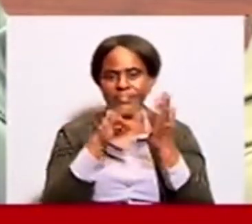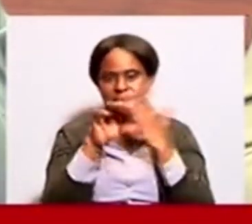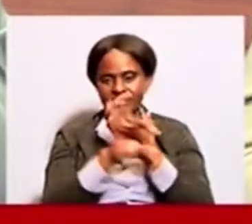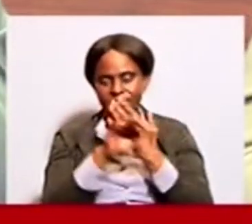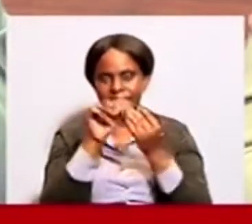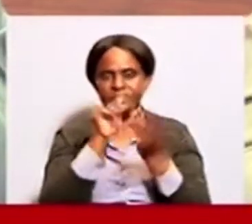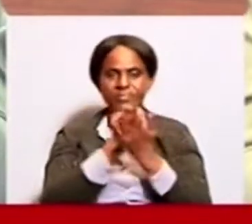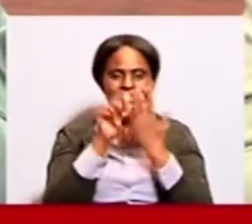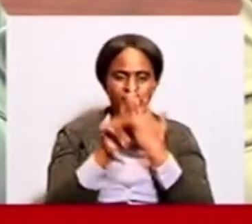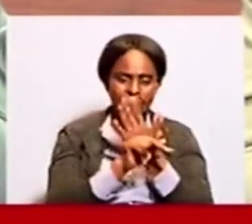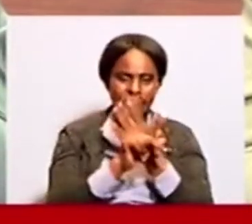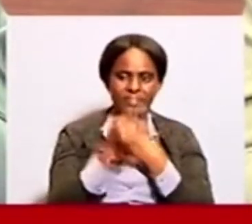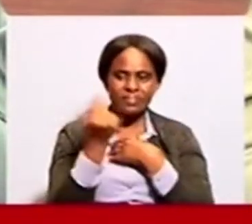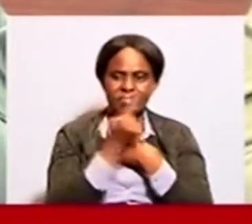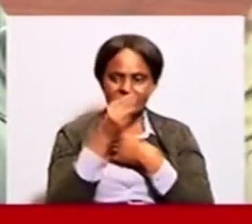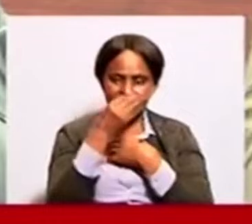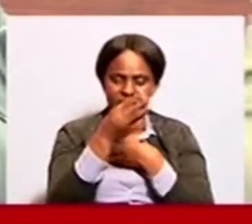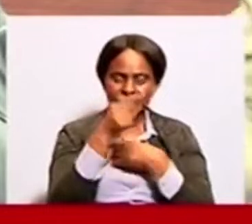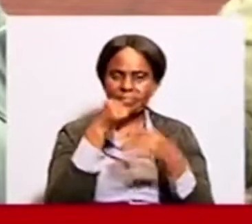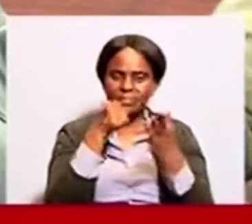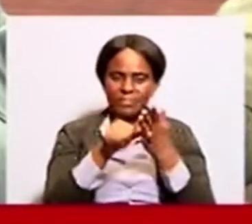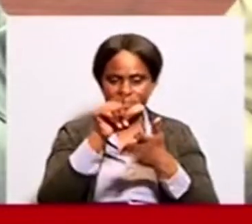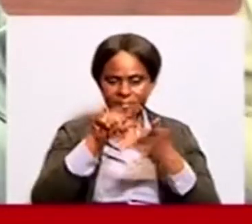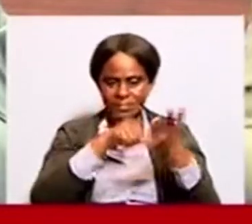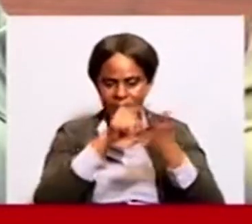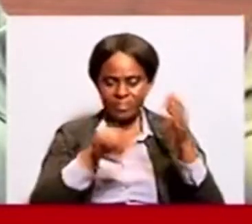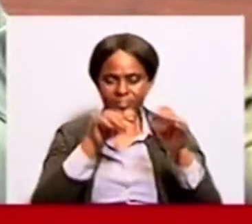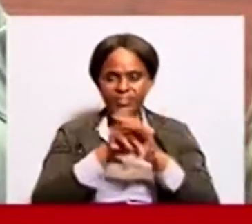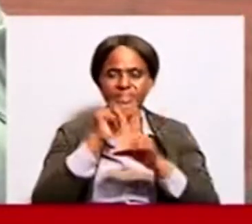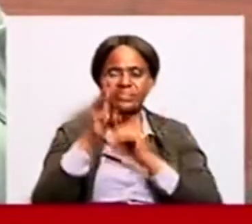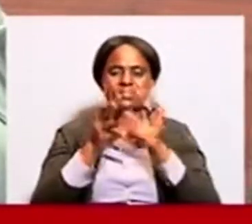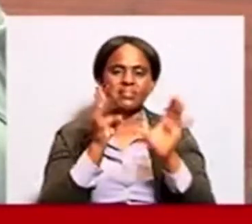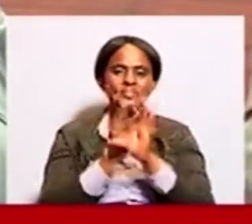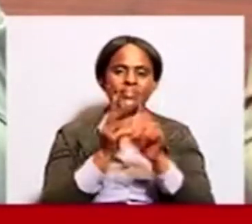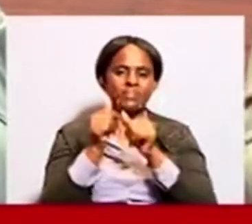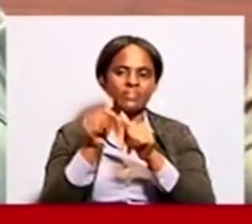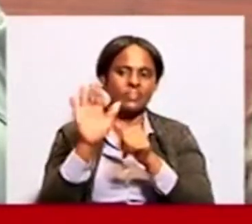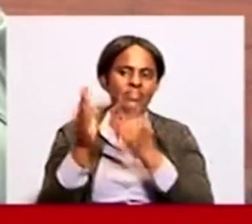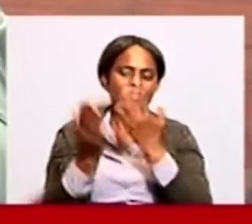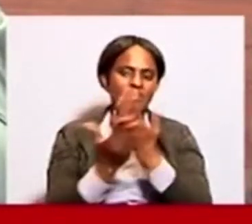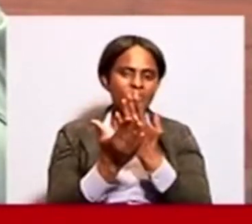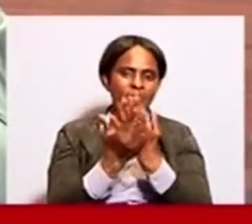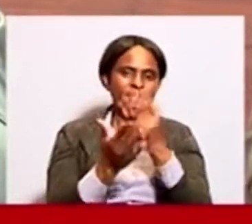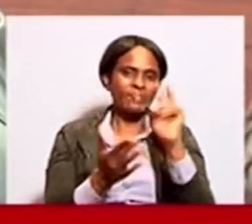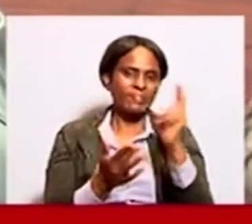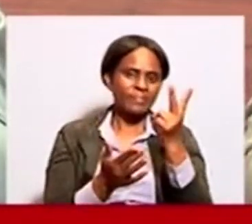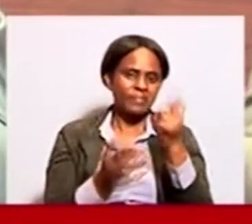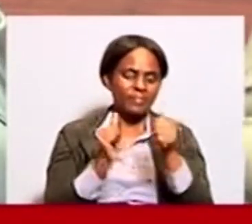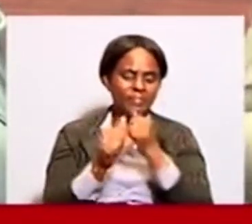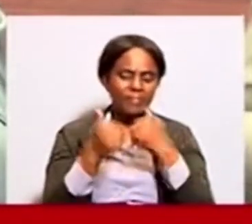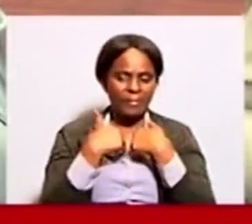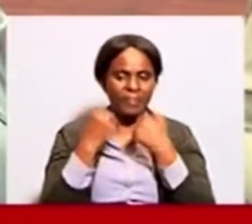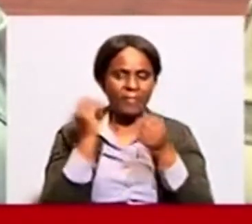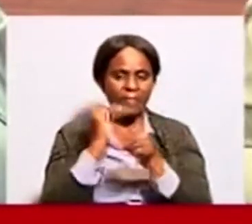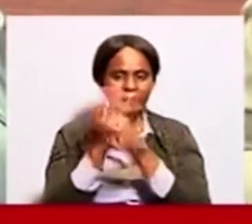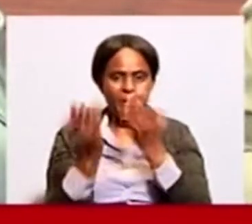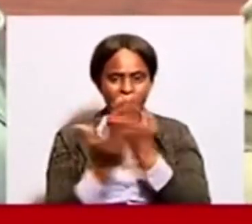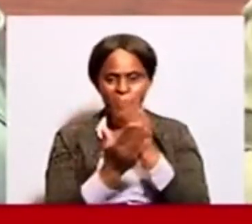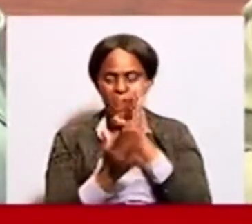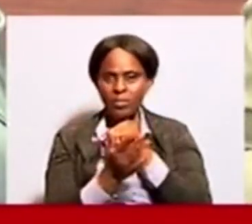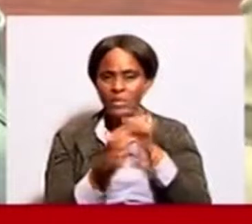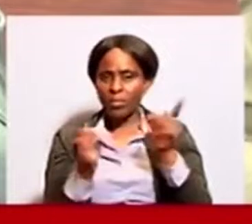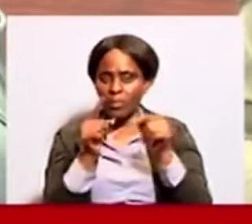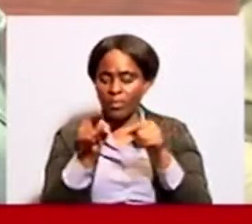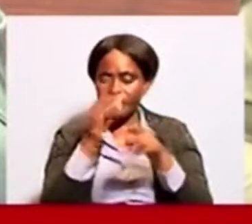April. He was only given the letter of termination in May, according to Appendix 2, which you have attached. That is when